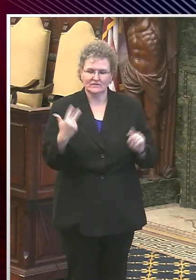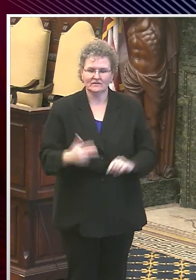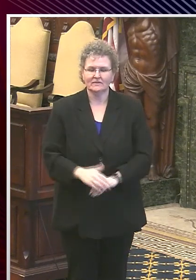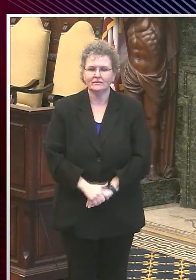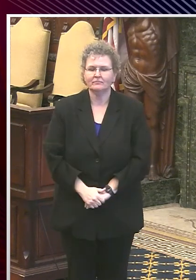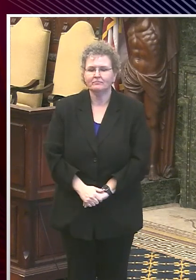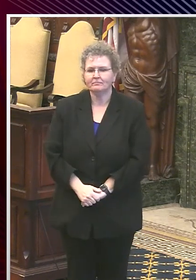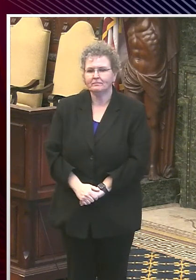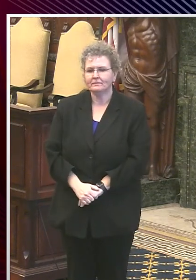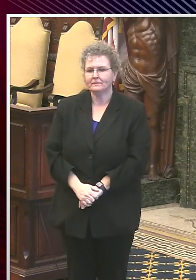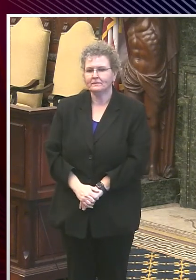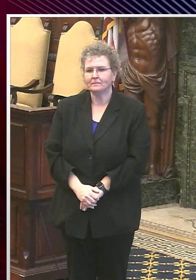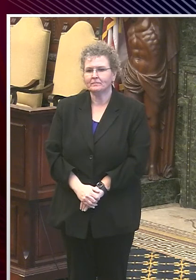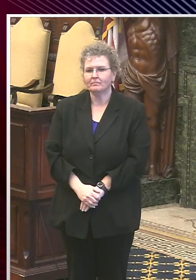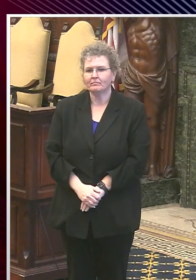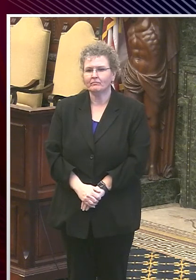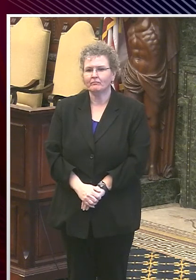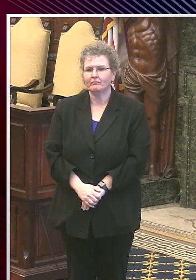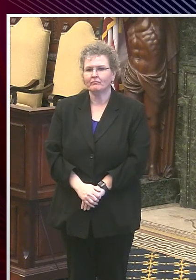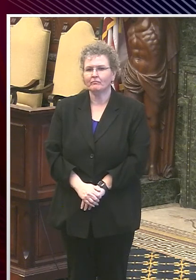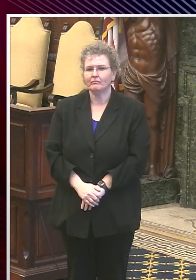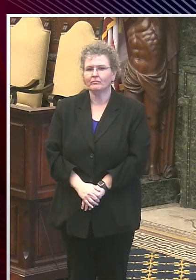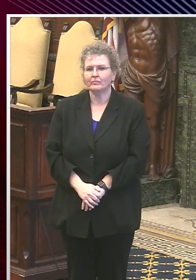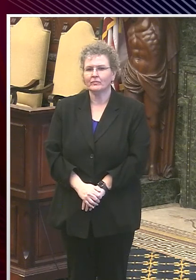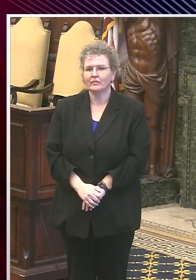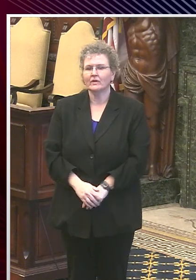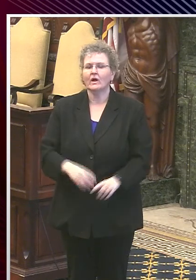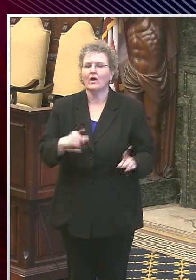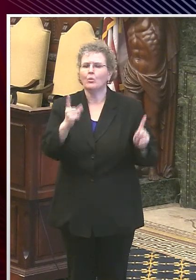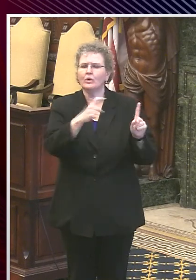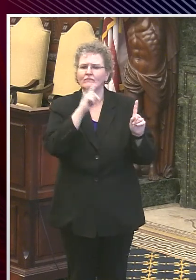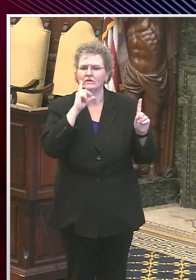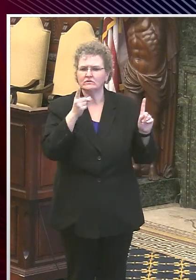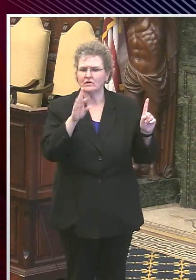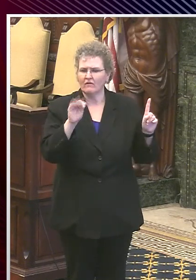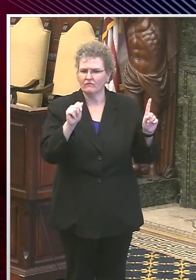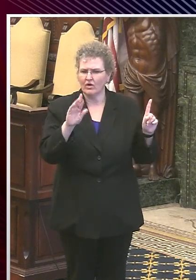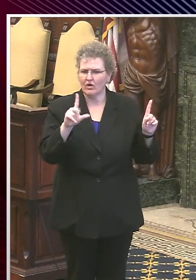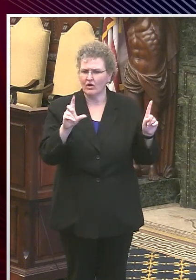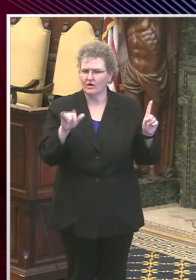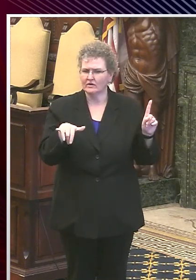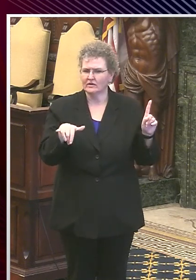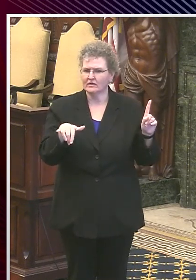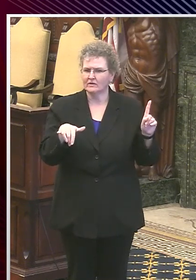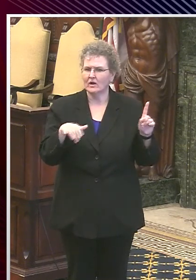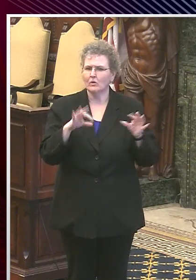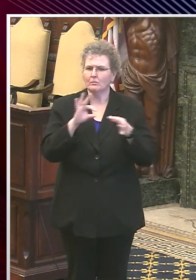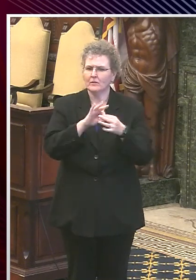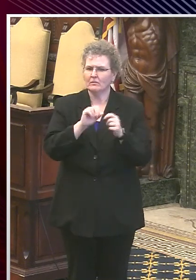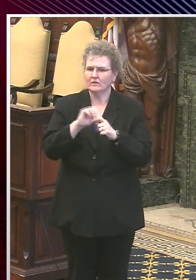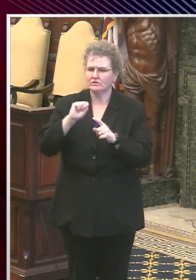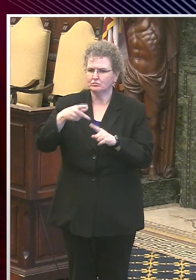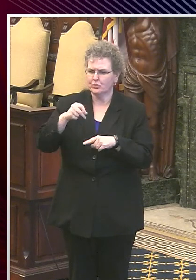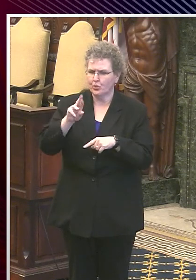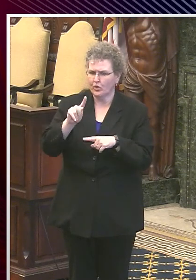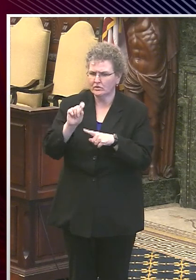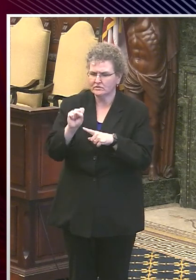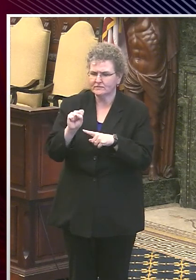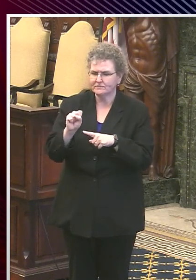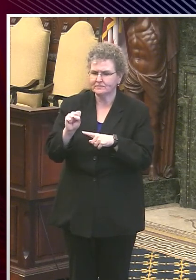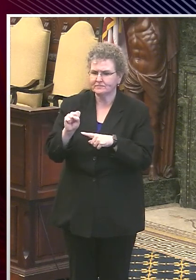Hi, good afternoon. This is a question for Dr. Farley, just in reference to the sports venues and the restrictions